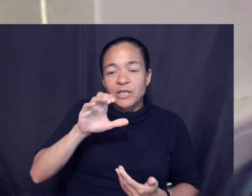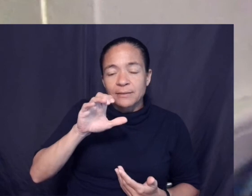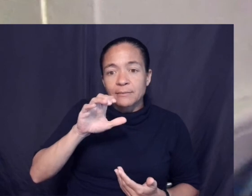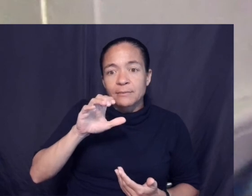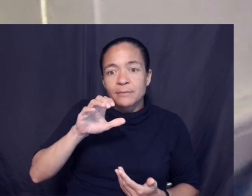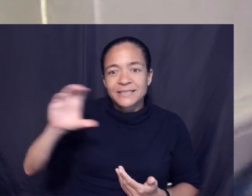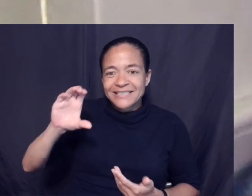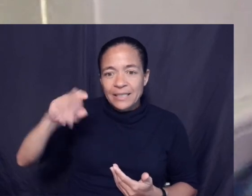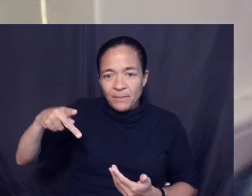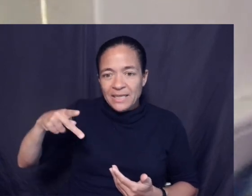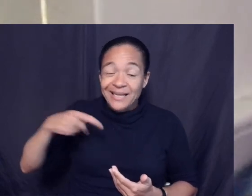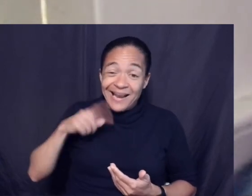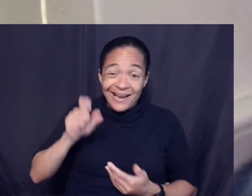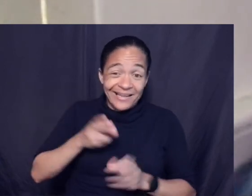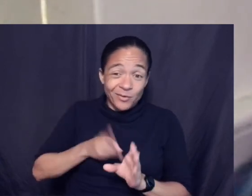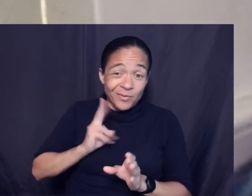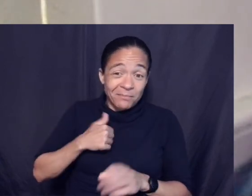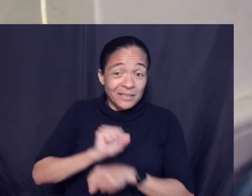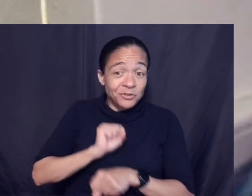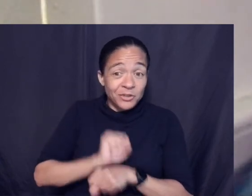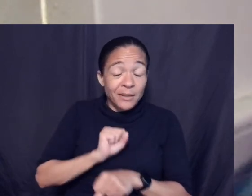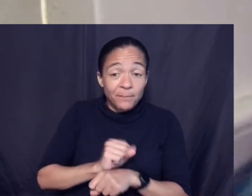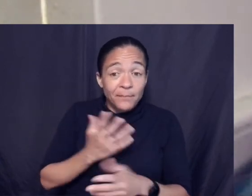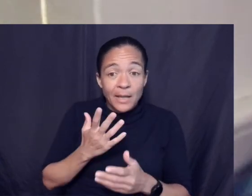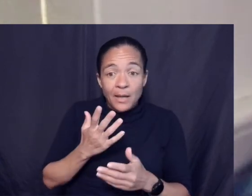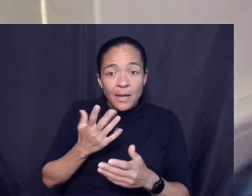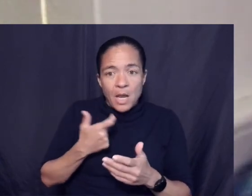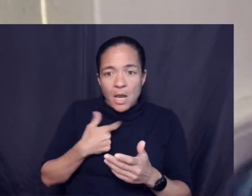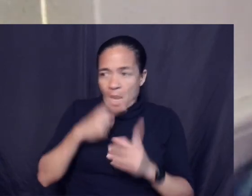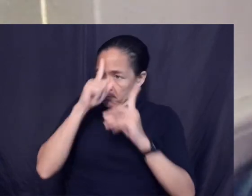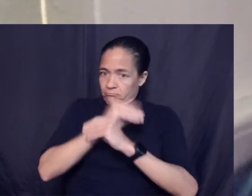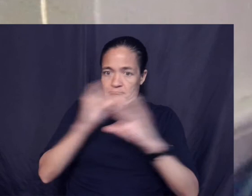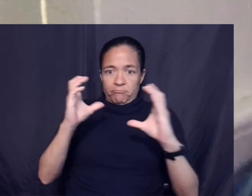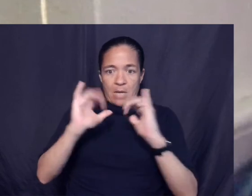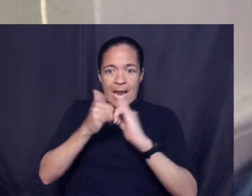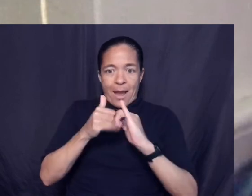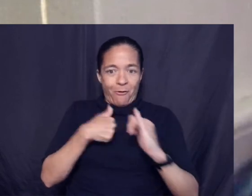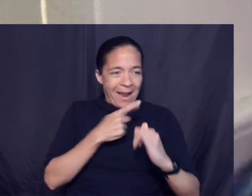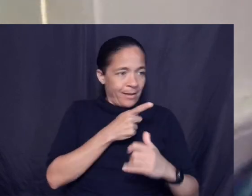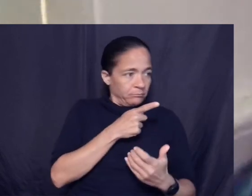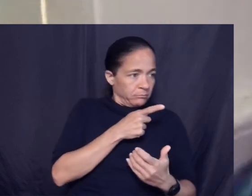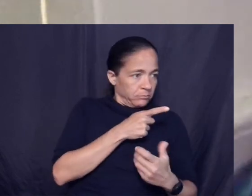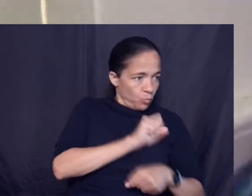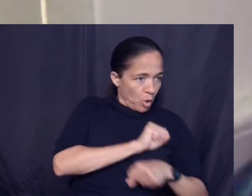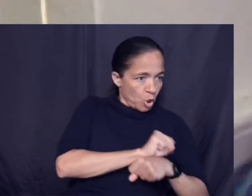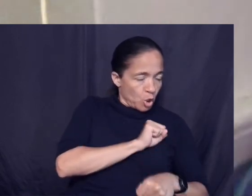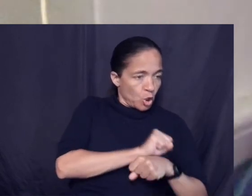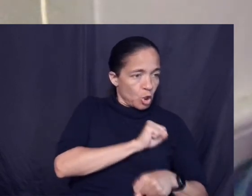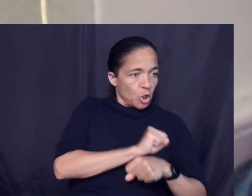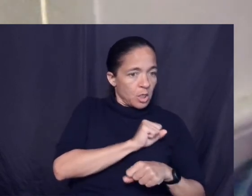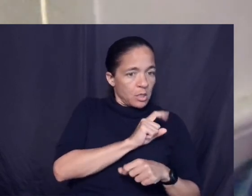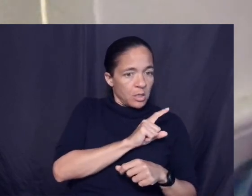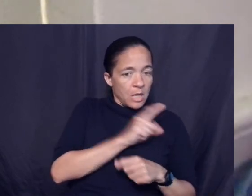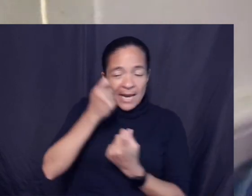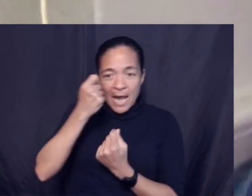I quit my job because I didn't know, I couldn't see a way forward with being able to be at my job and